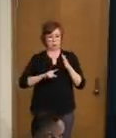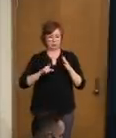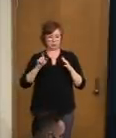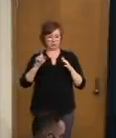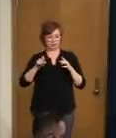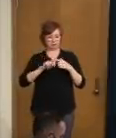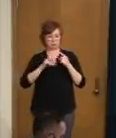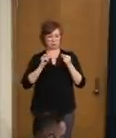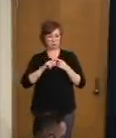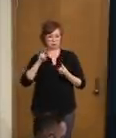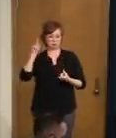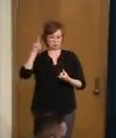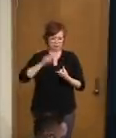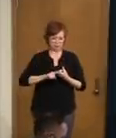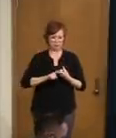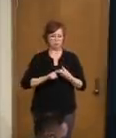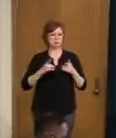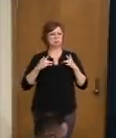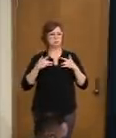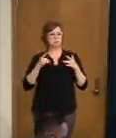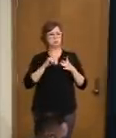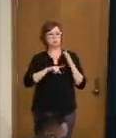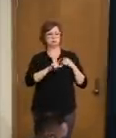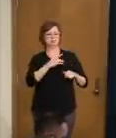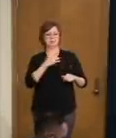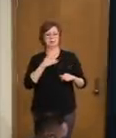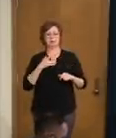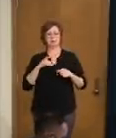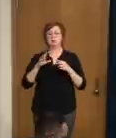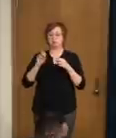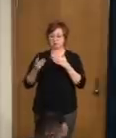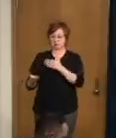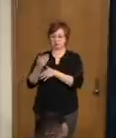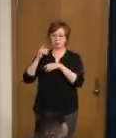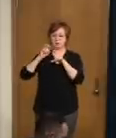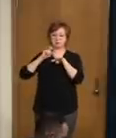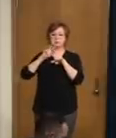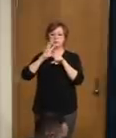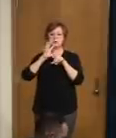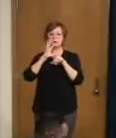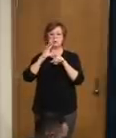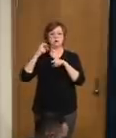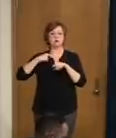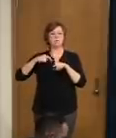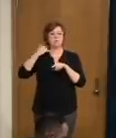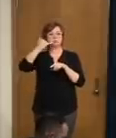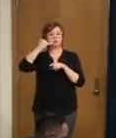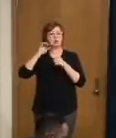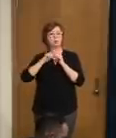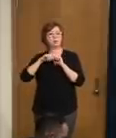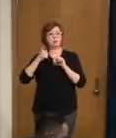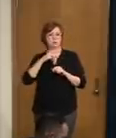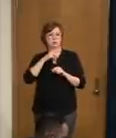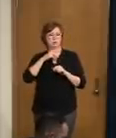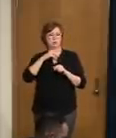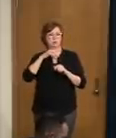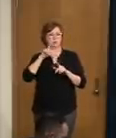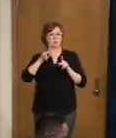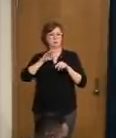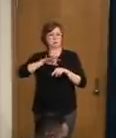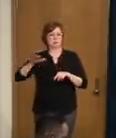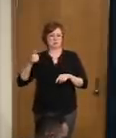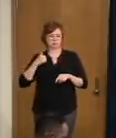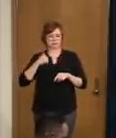provinces, and within the Ministry of Health, we maintain a detailed database of what are the exposures we are